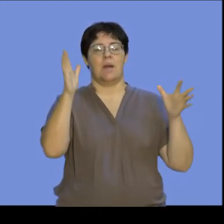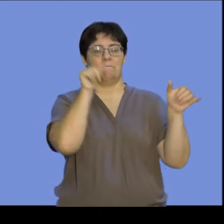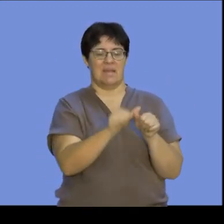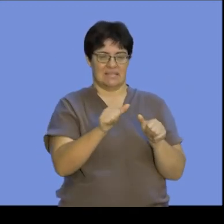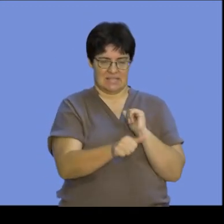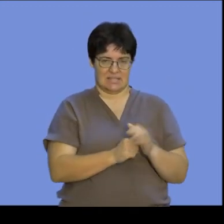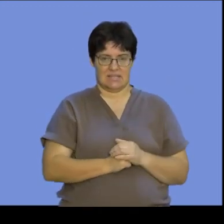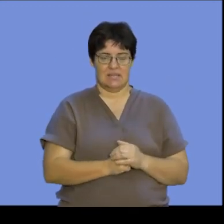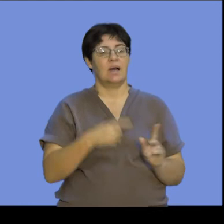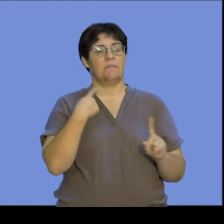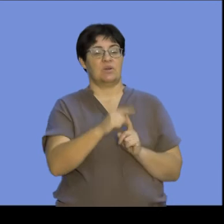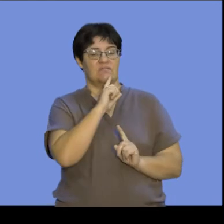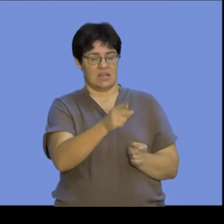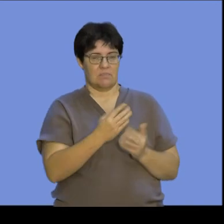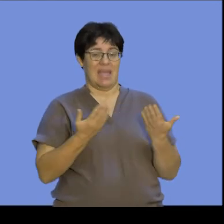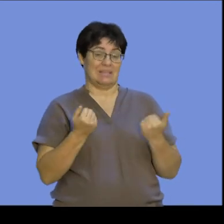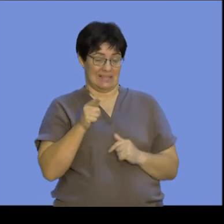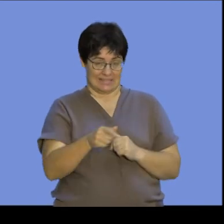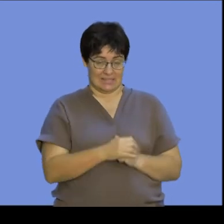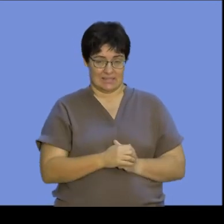Positive answer, it's what I expected.